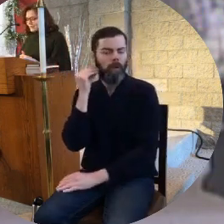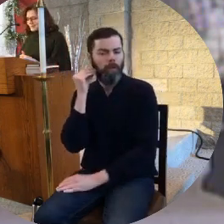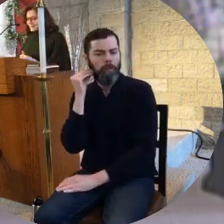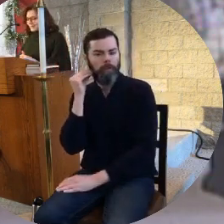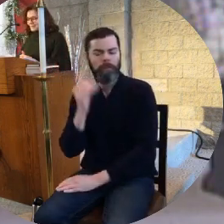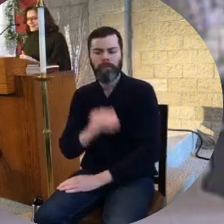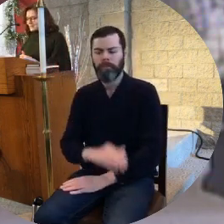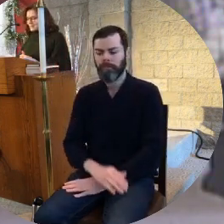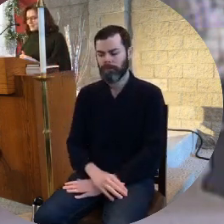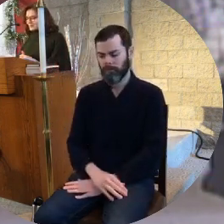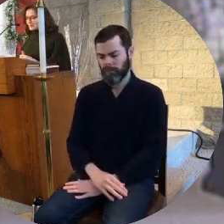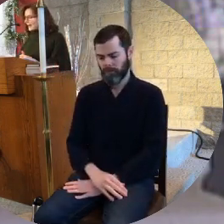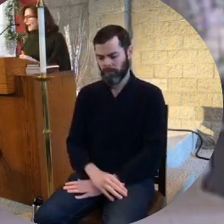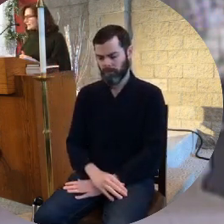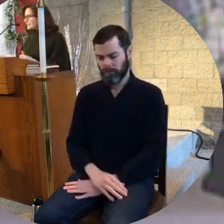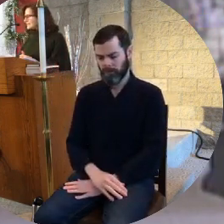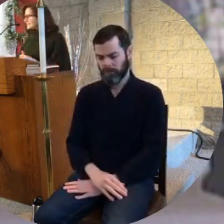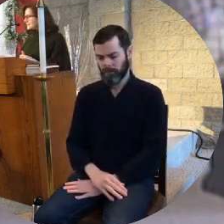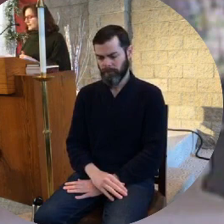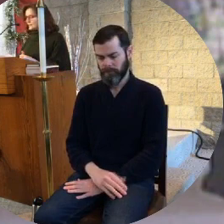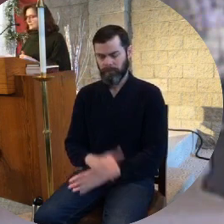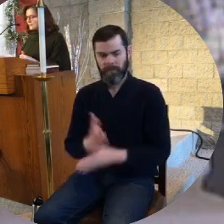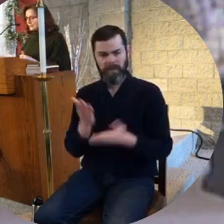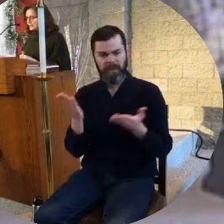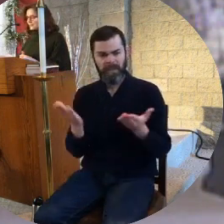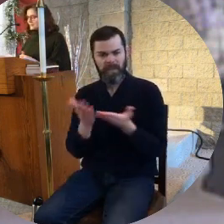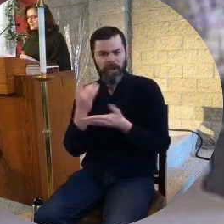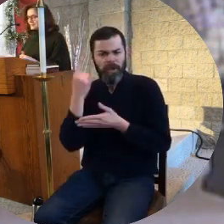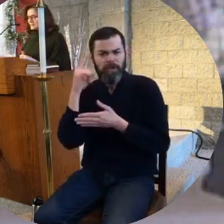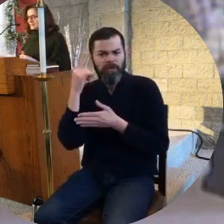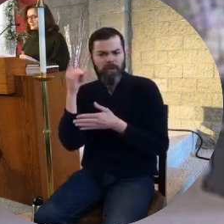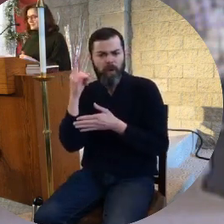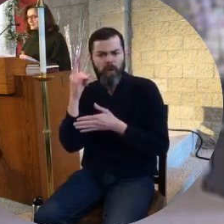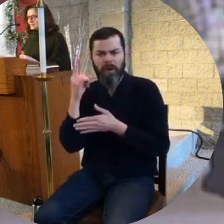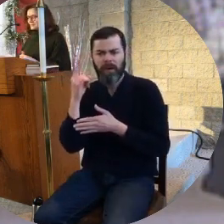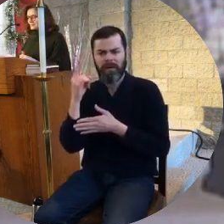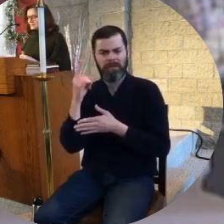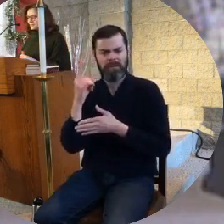You're not here to experience lack, disease, or limits.